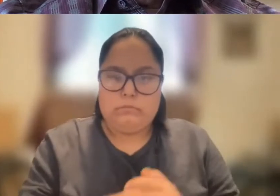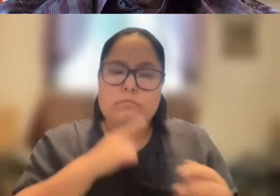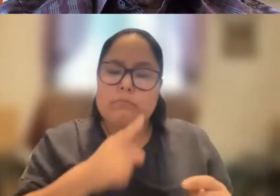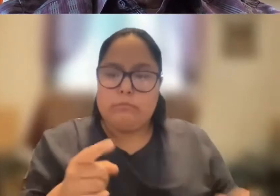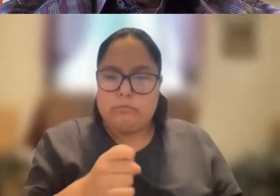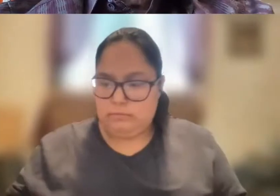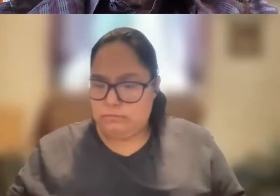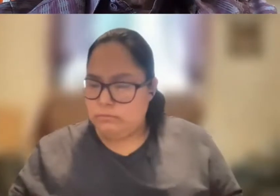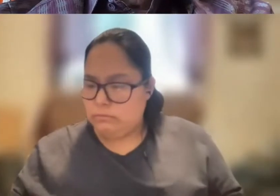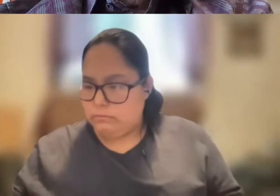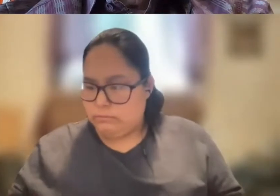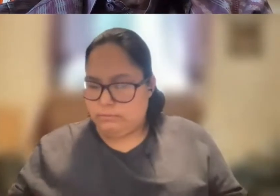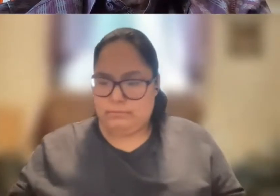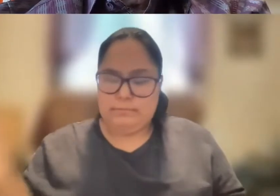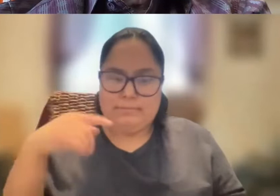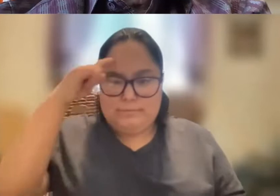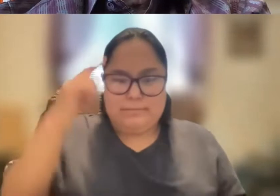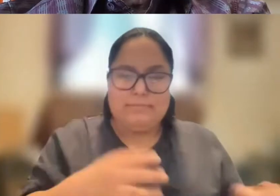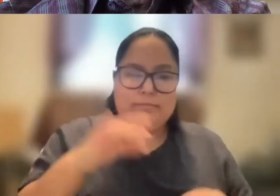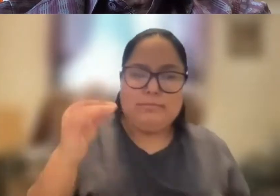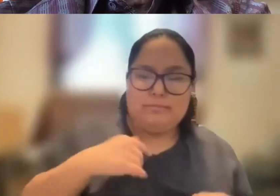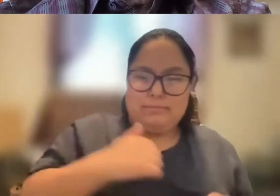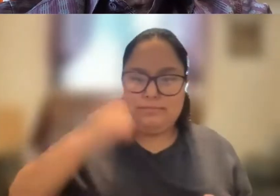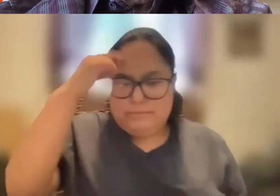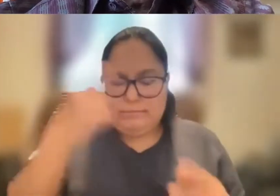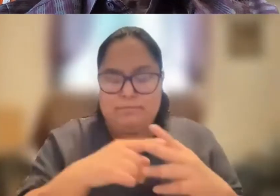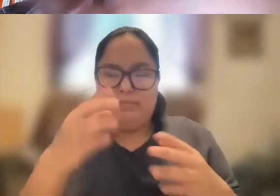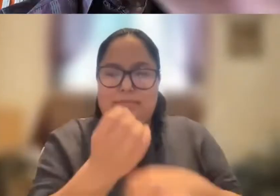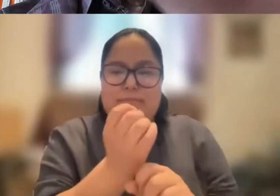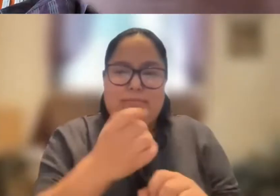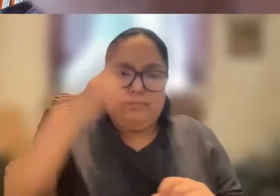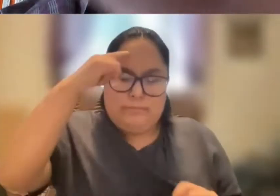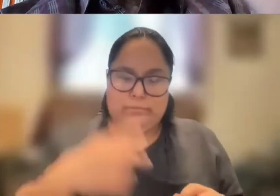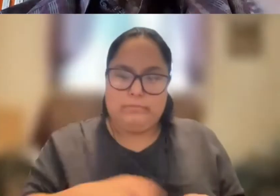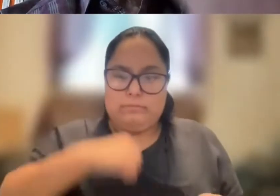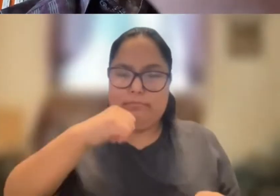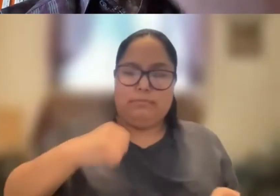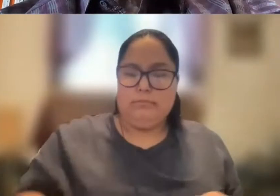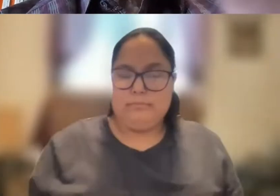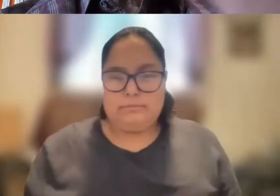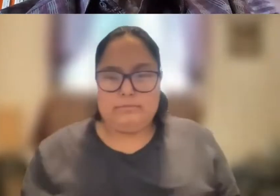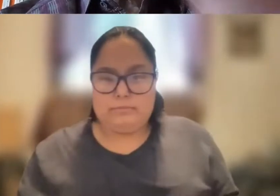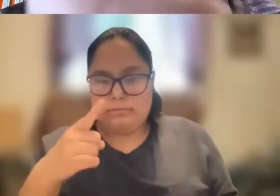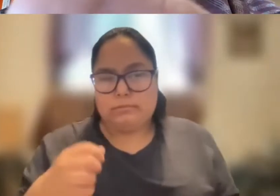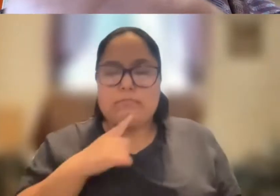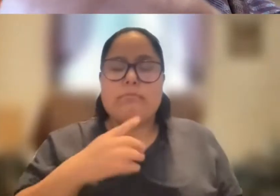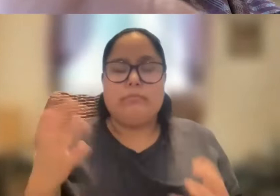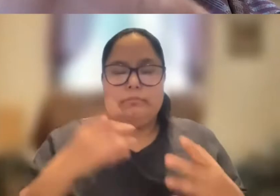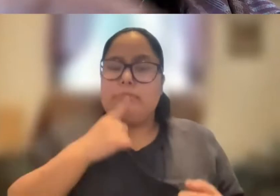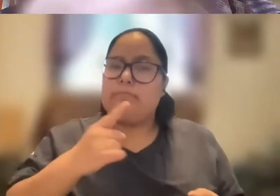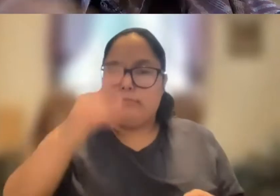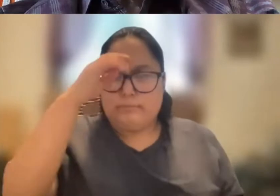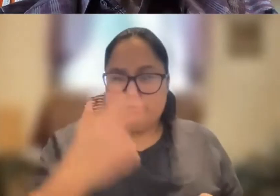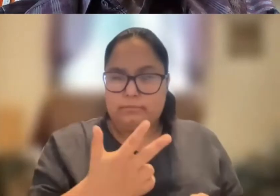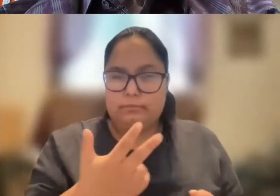for John. Thank you for all you do. And what are the moments that make you most proud? I would say there are